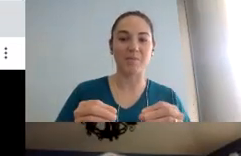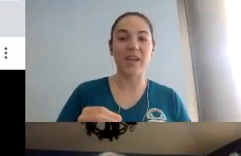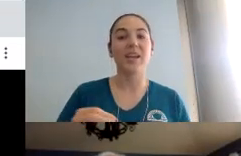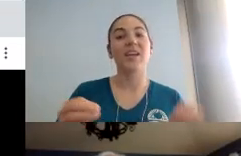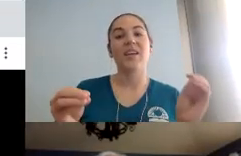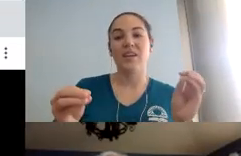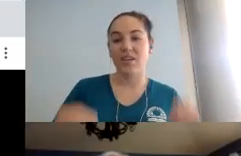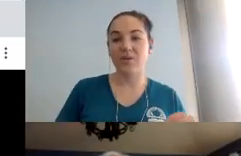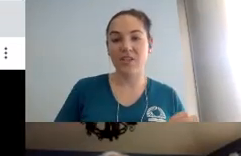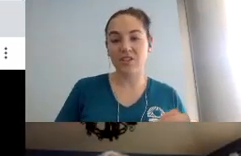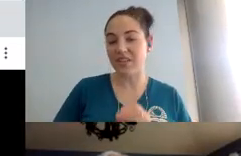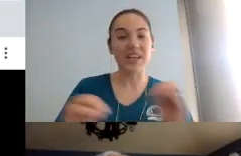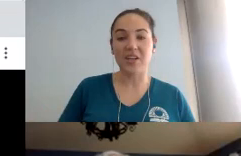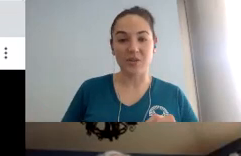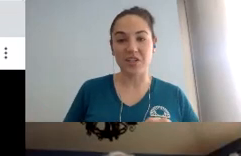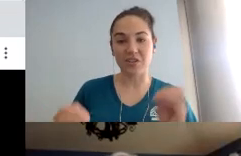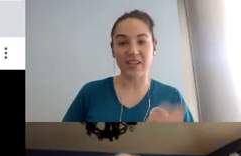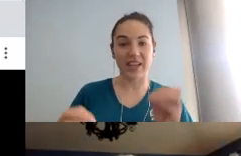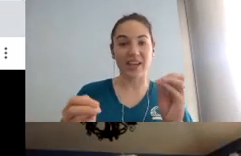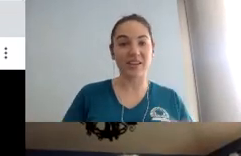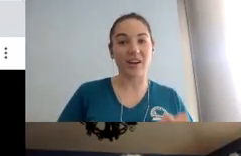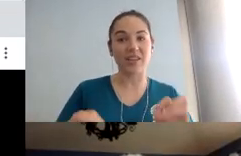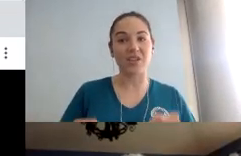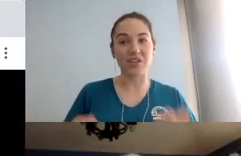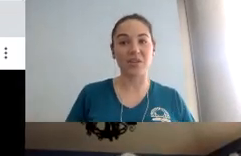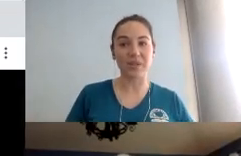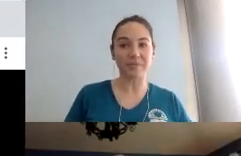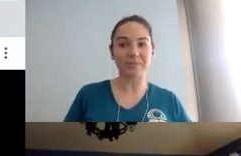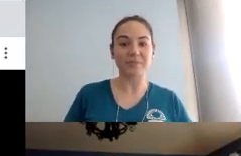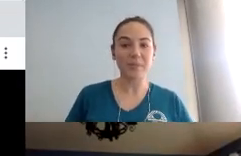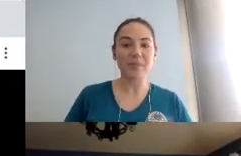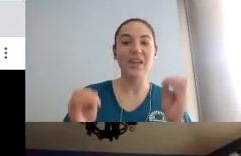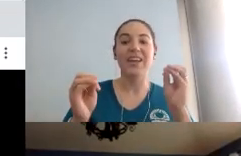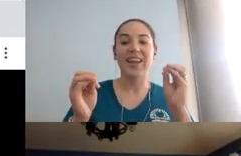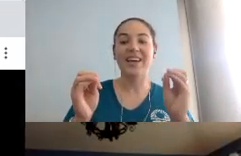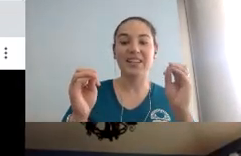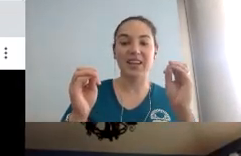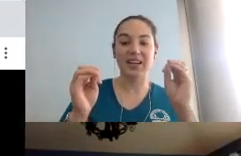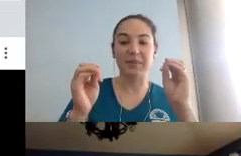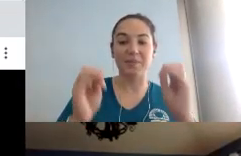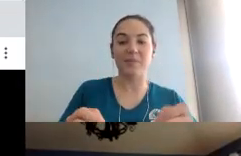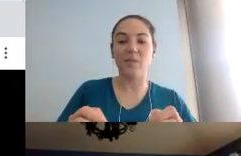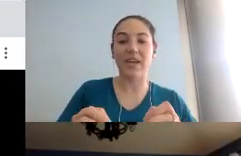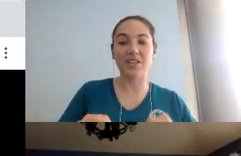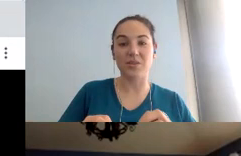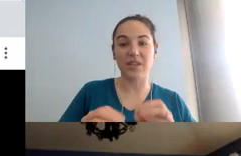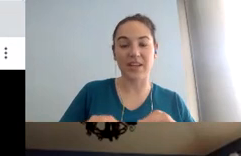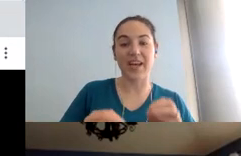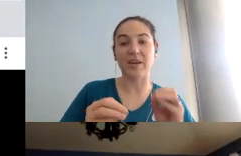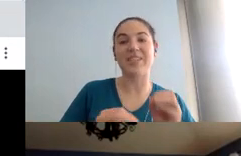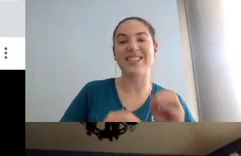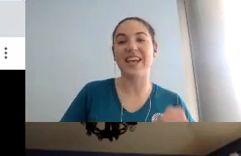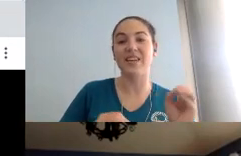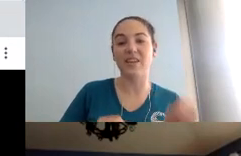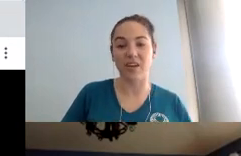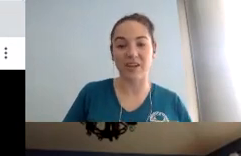Classroom. Co-teachers, any co-teacher can add a guardian to a student, and any student can have